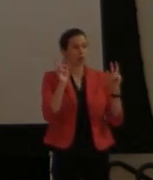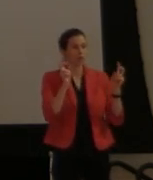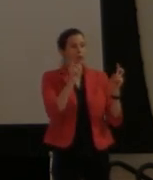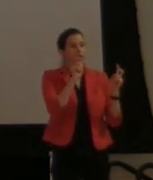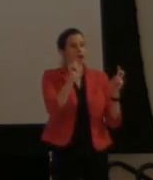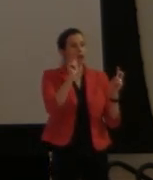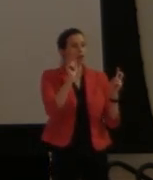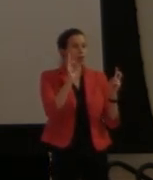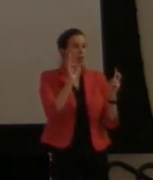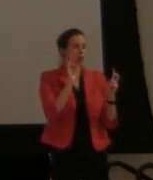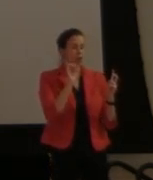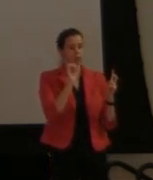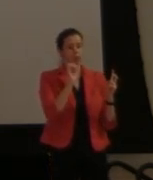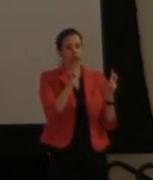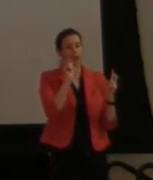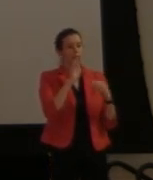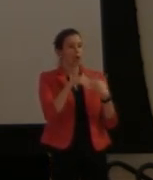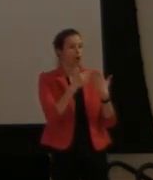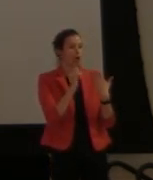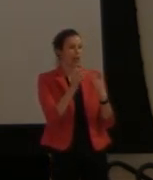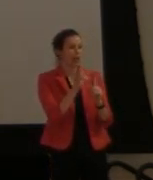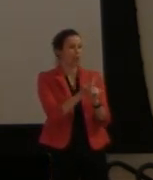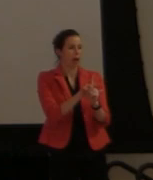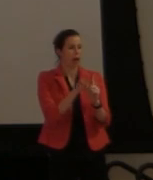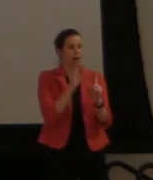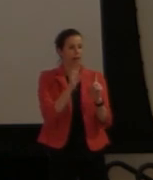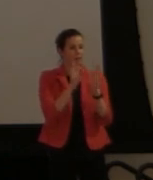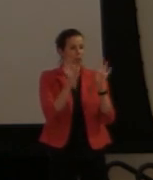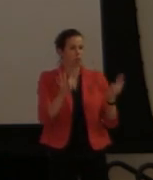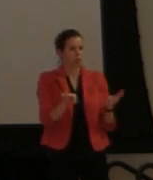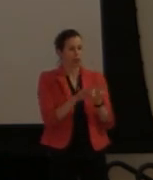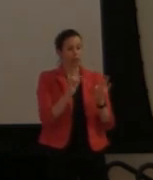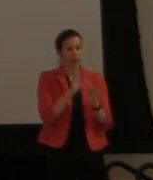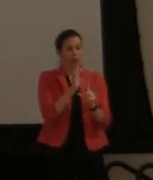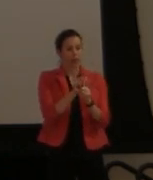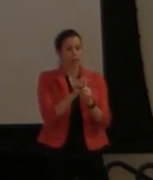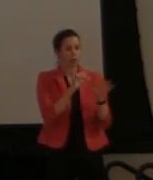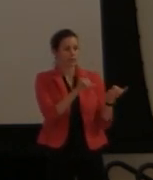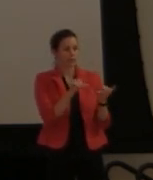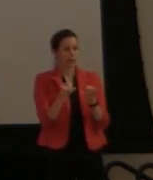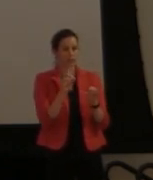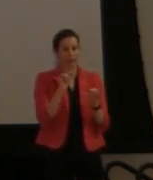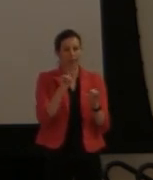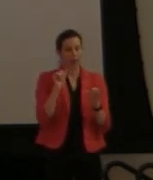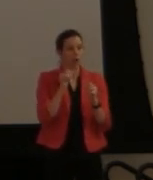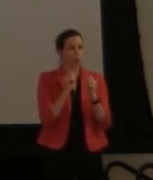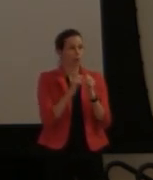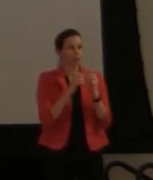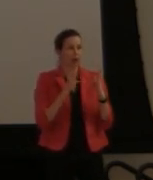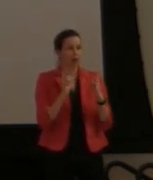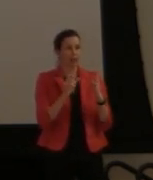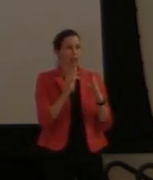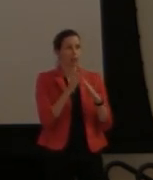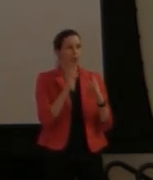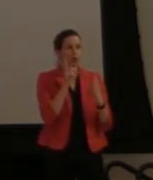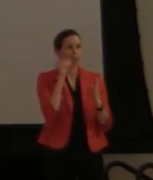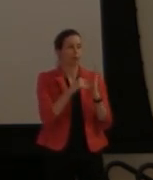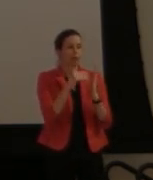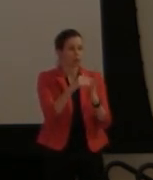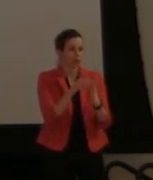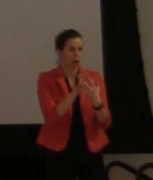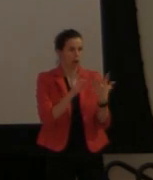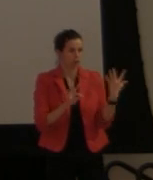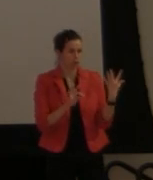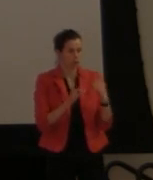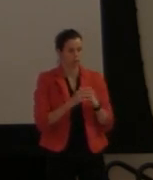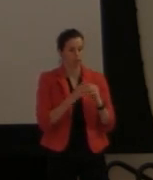apply type of format, and that can still capture the same data without having a million overwhelming options. The